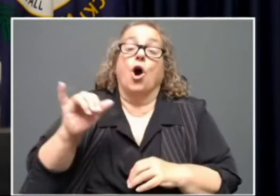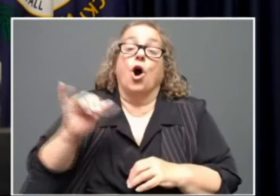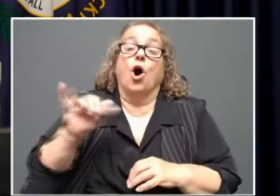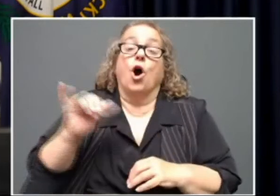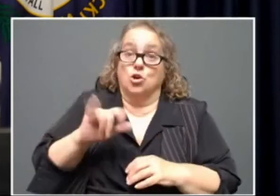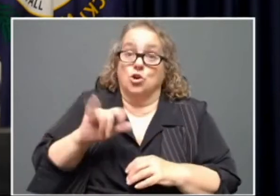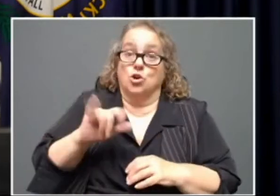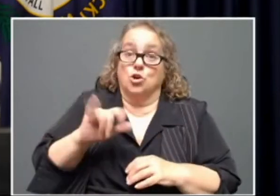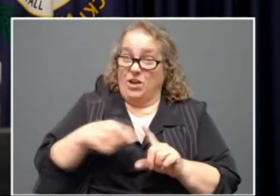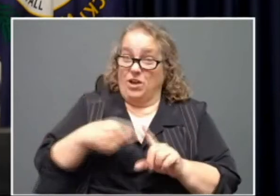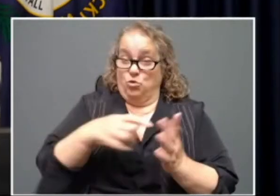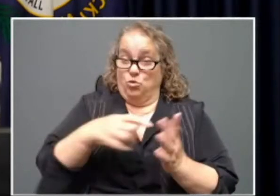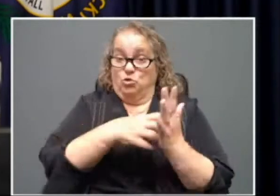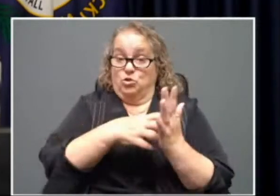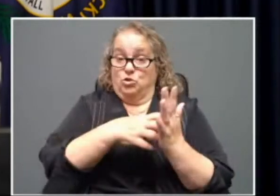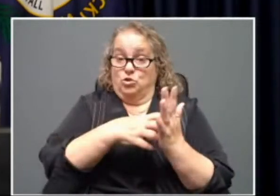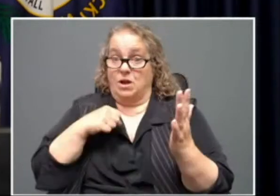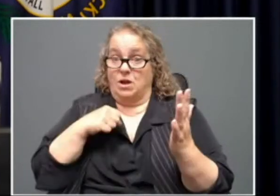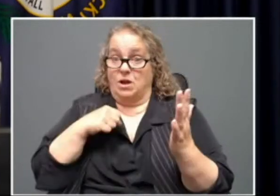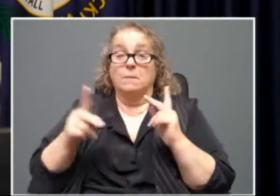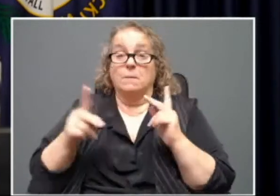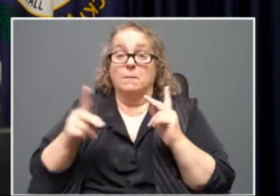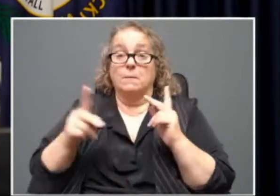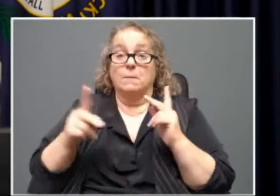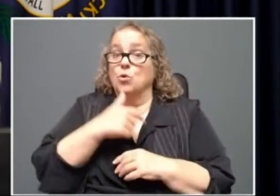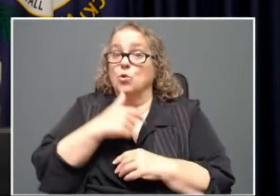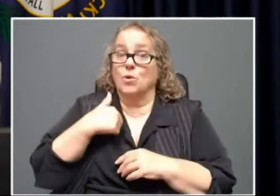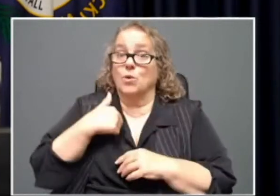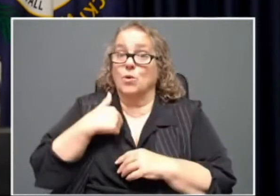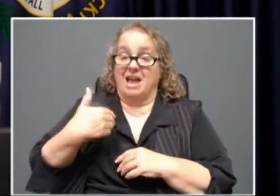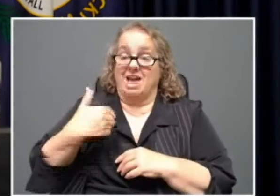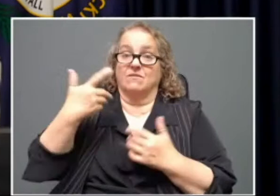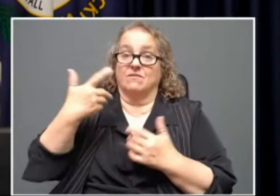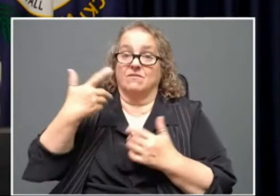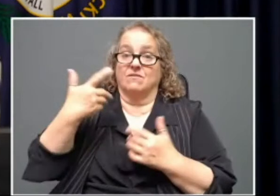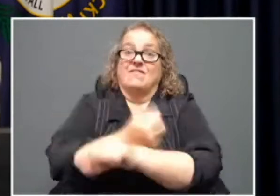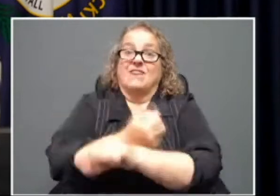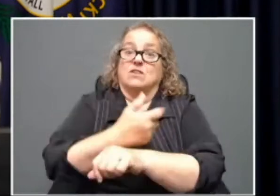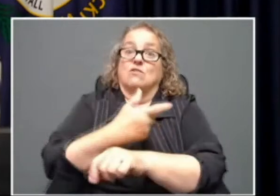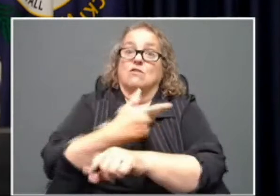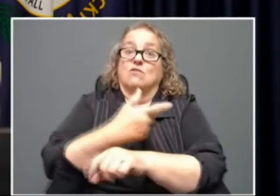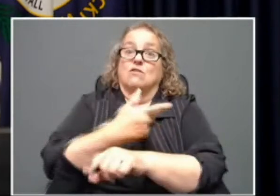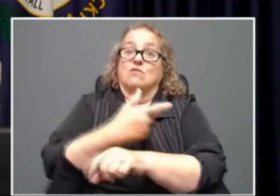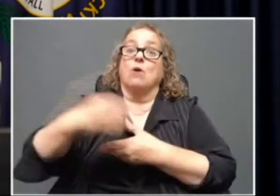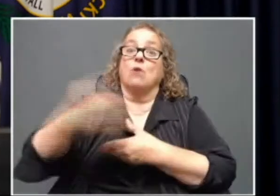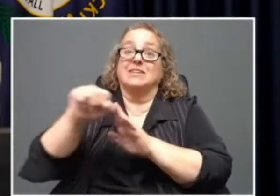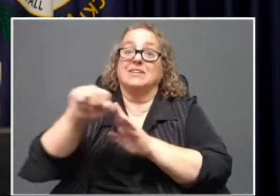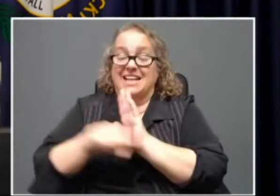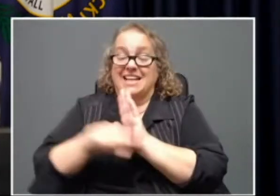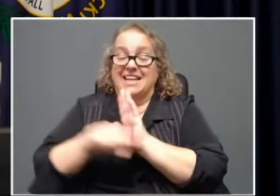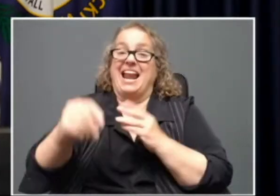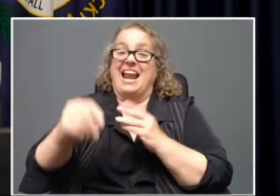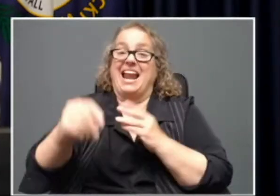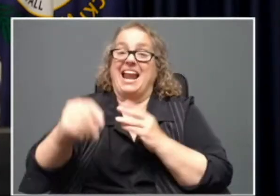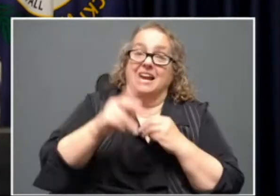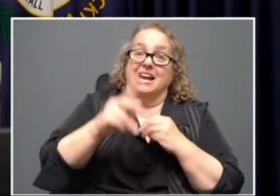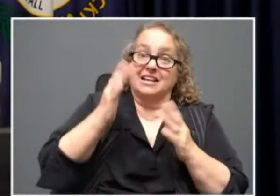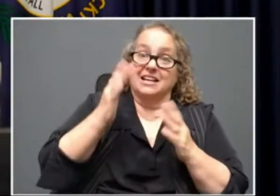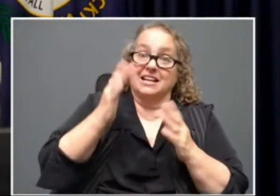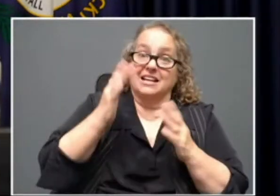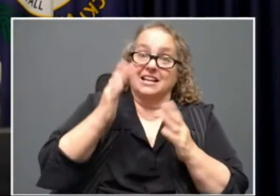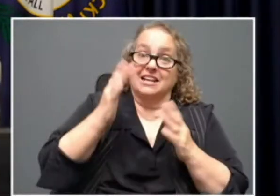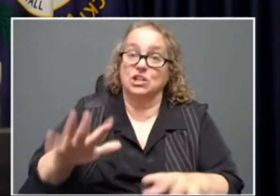subtract folks that we have vaccinated from out of state, but then add Kentuckians that have been vaccinated out of